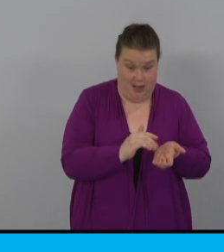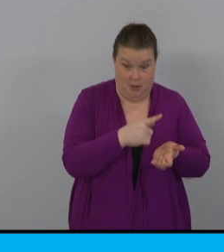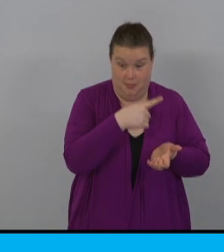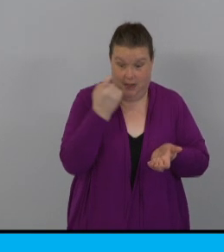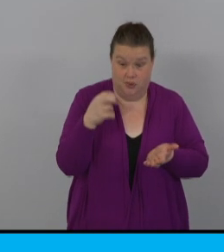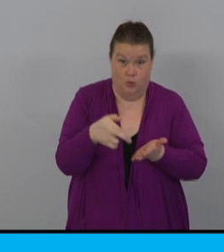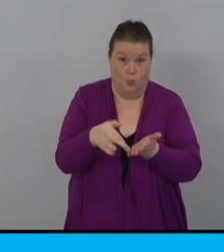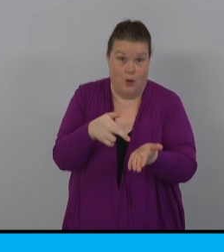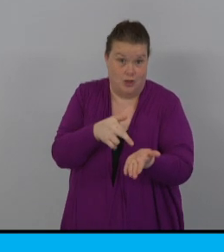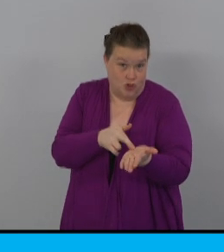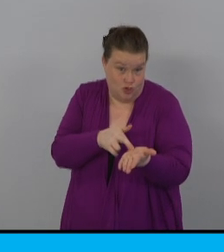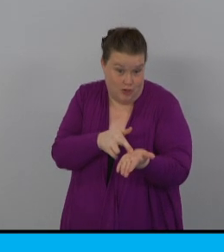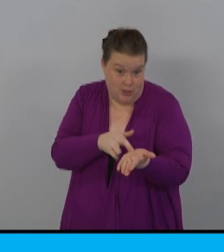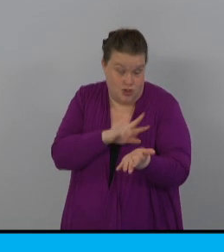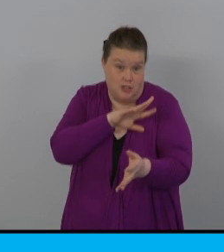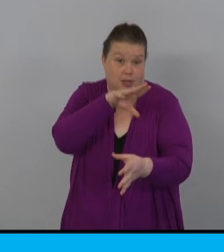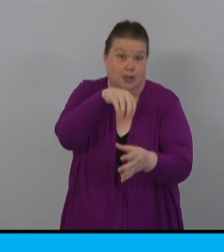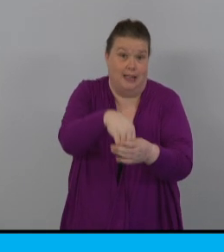Guaca are up.